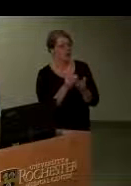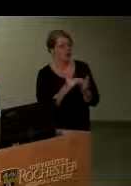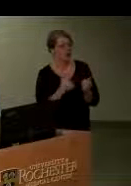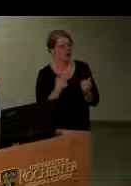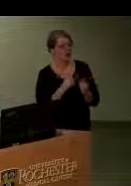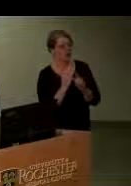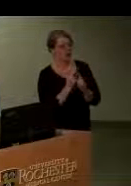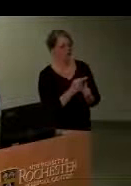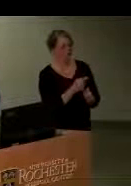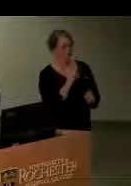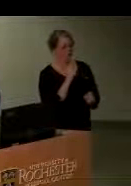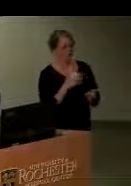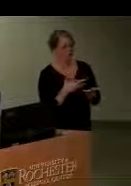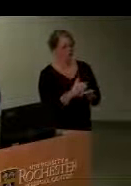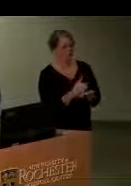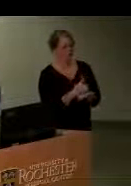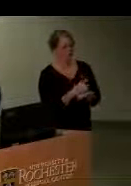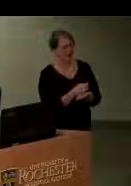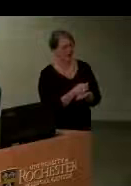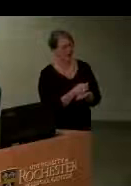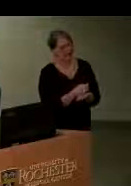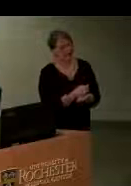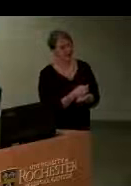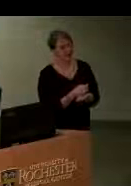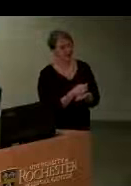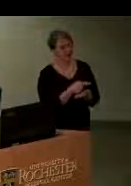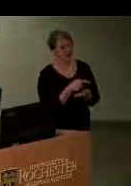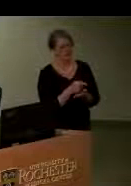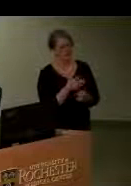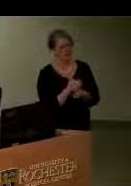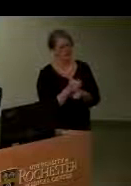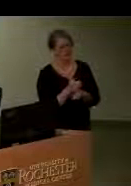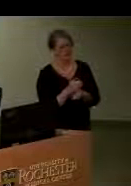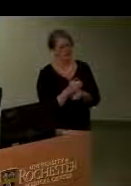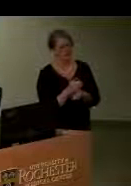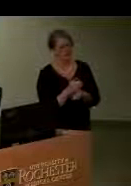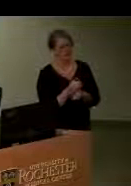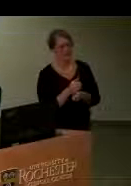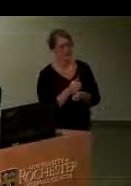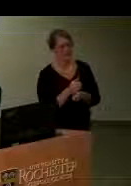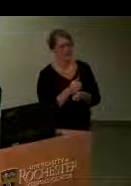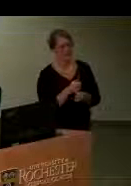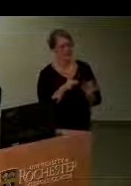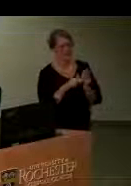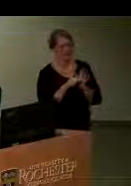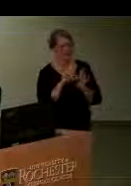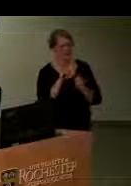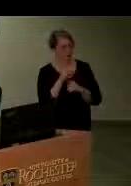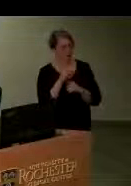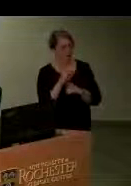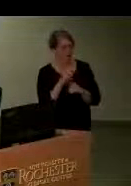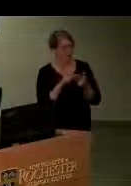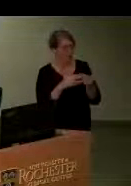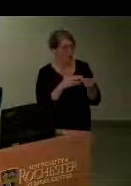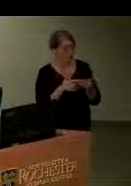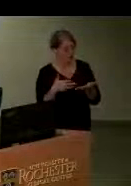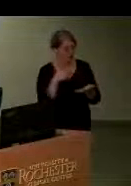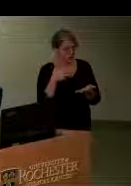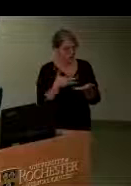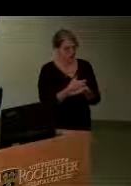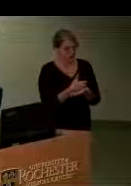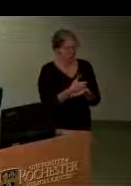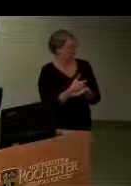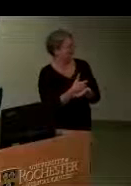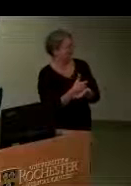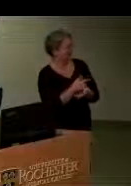lent you for this salary, you just get minus the overhead, whatever you bring in is your salary. I said,